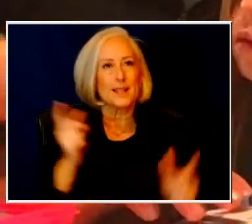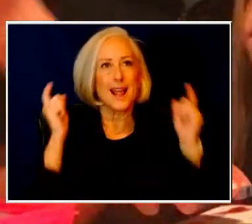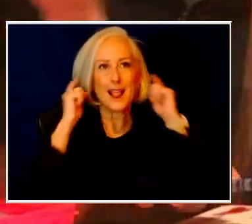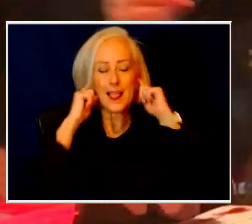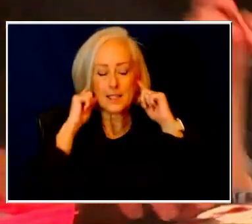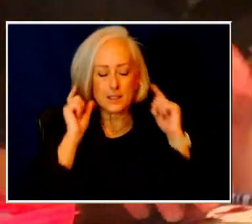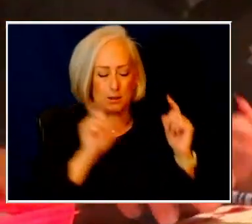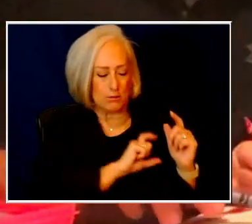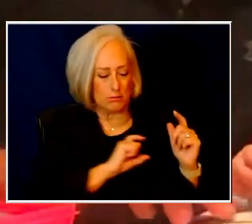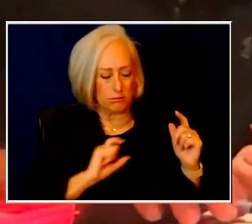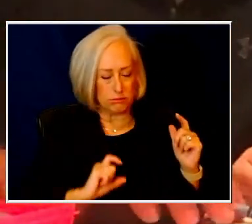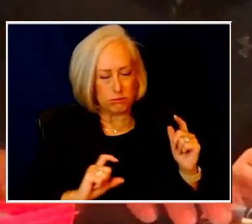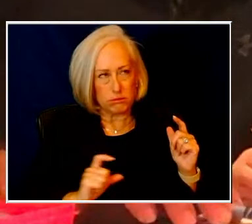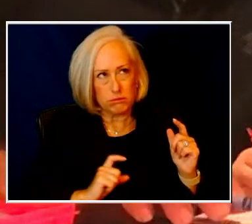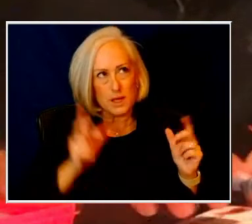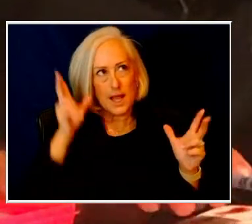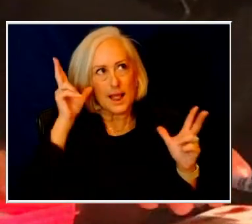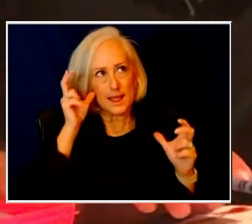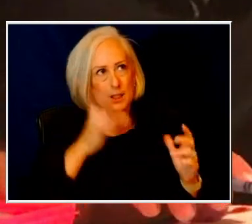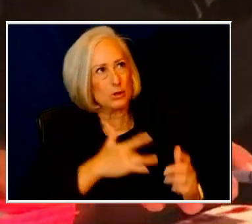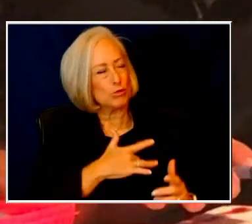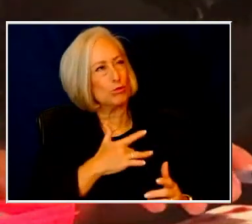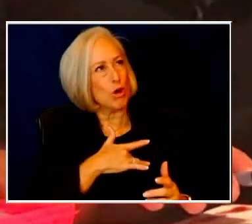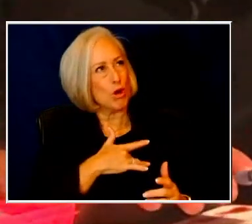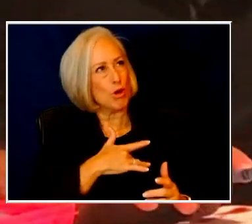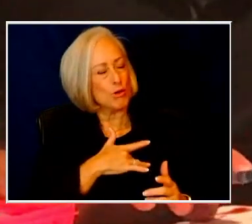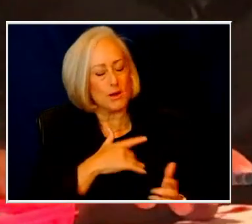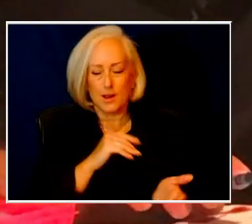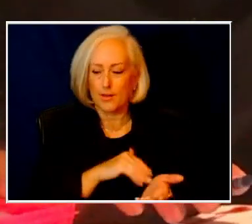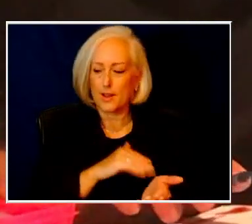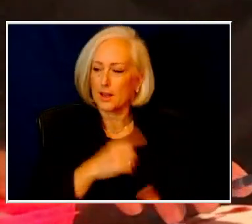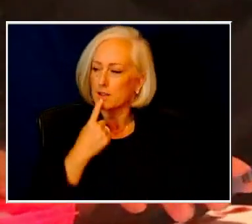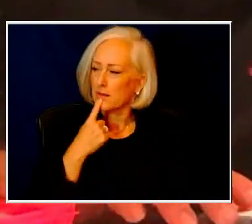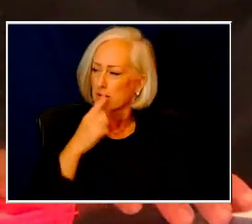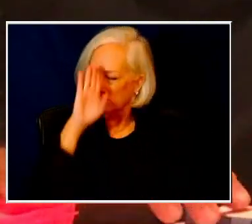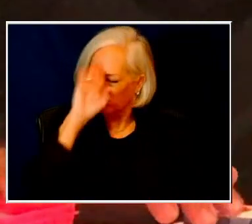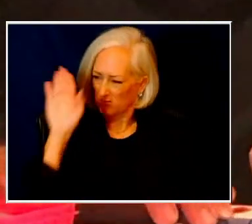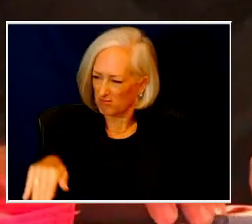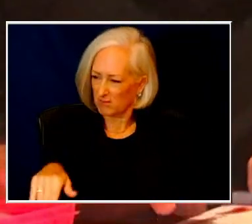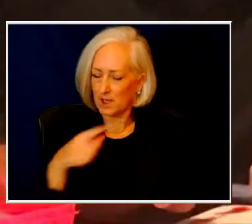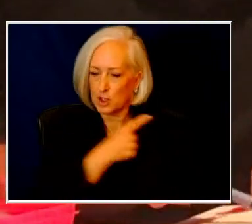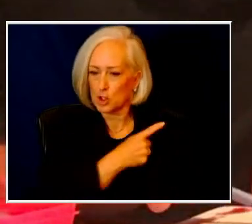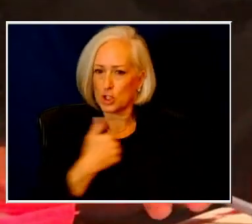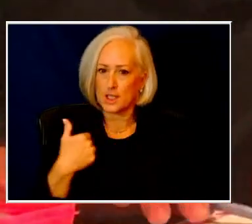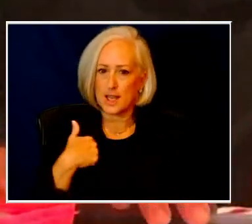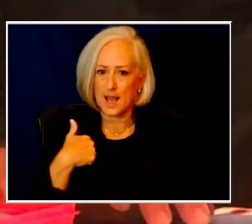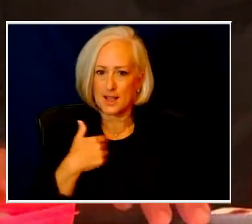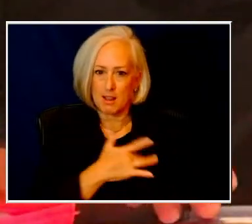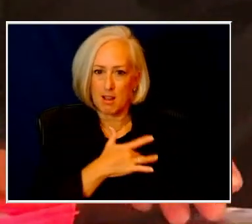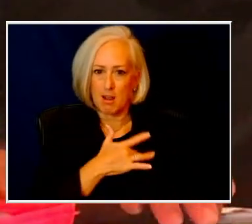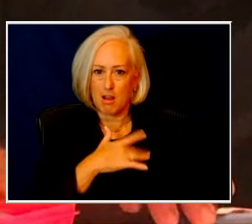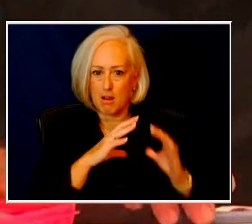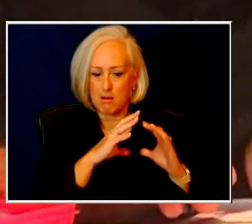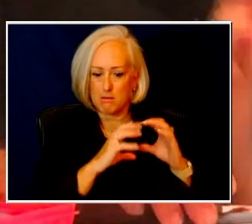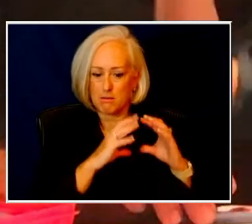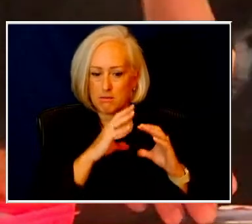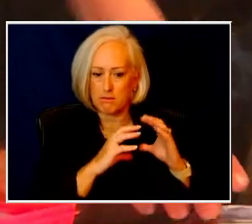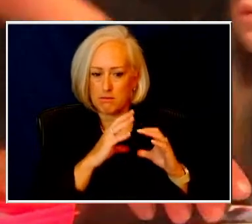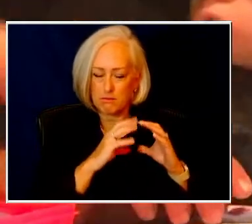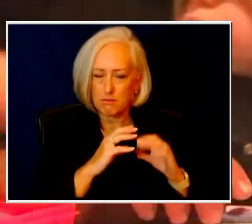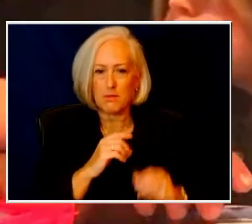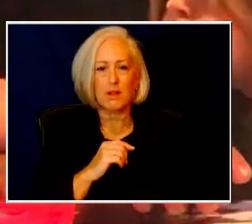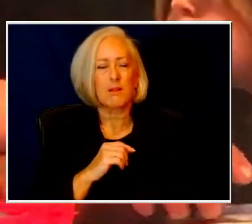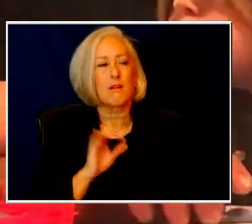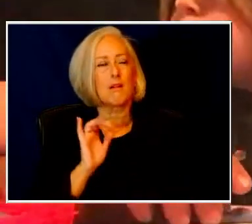kind of looked at me and he's like, did you know she has a heart murmur? And I was like,